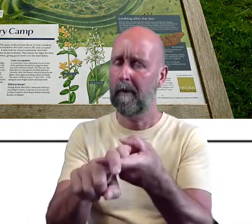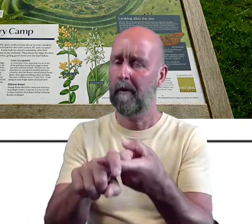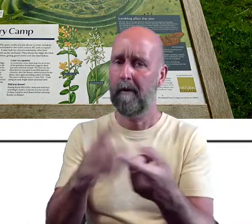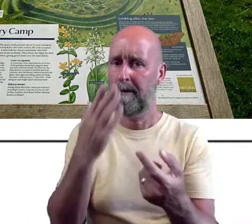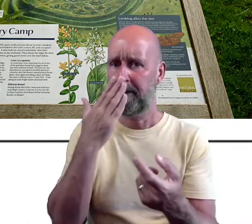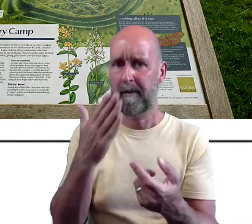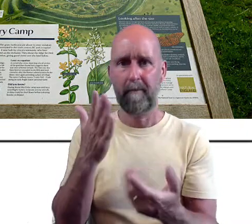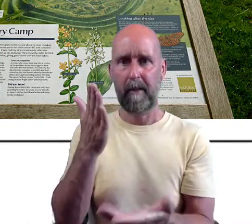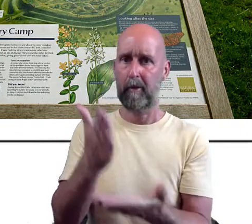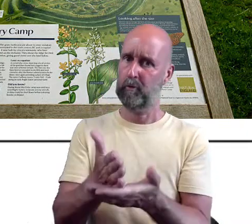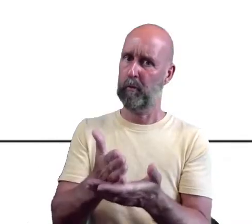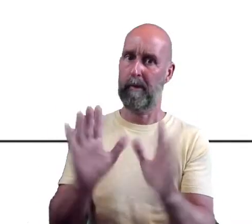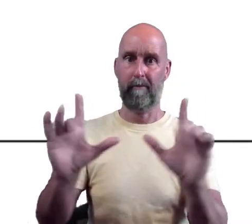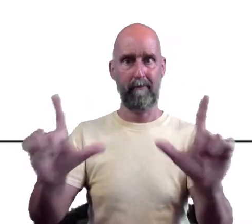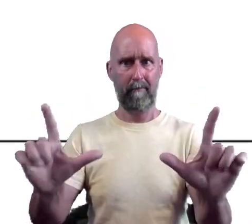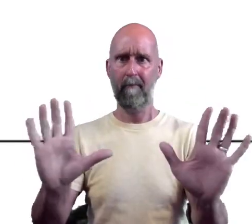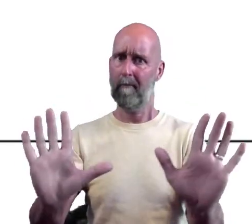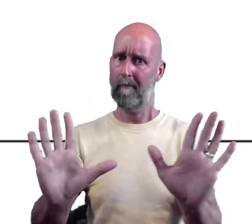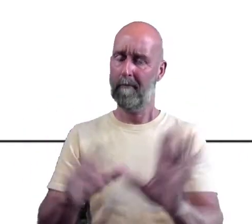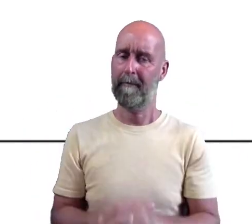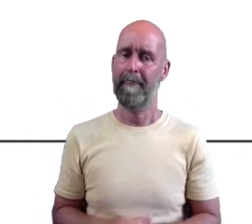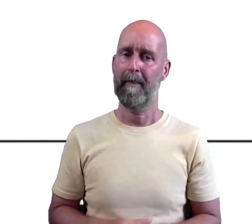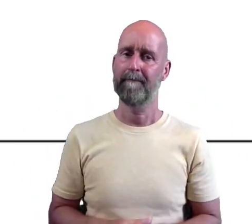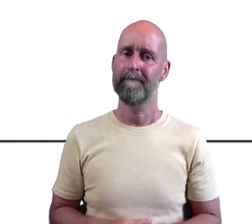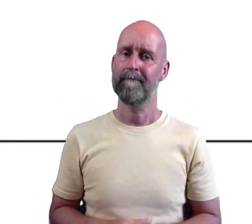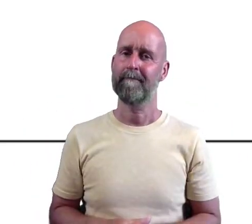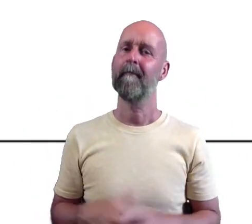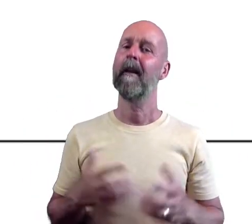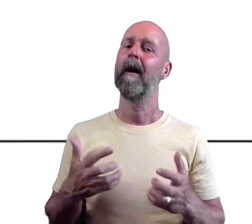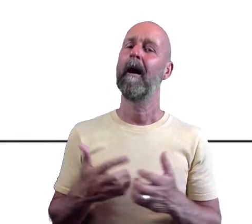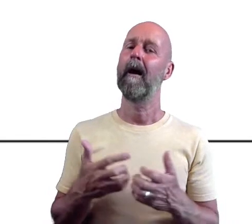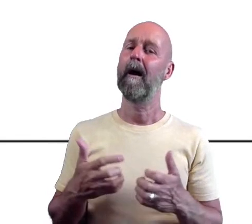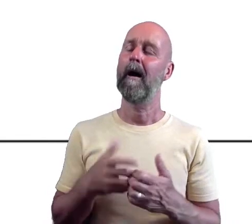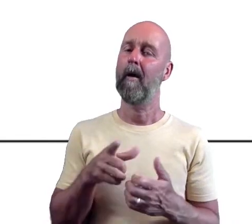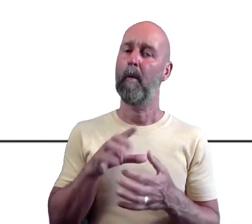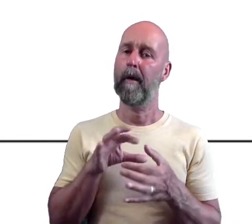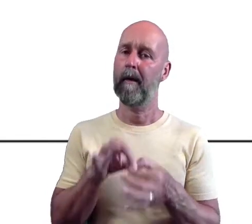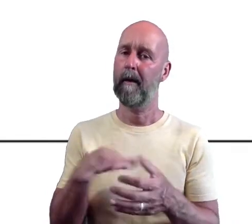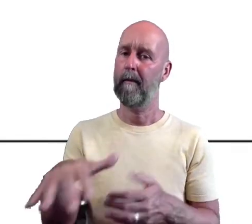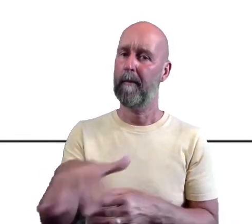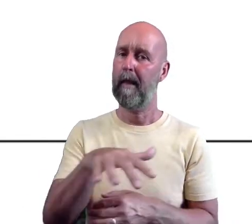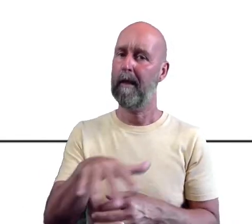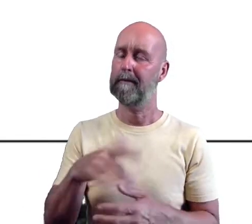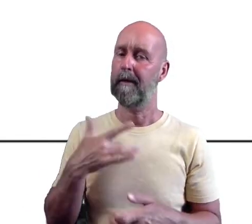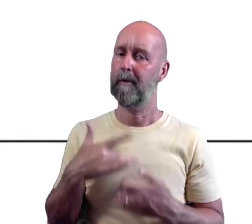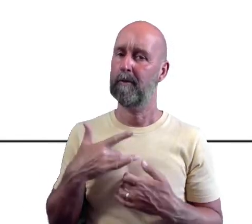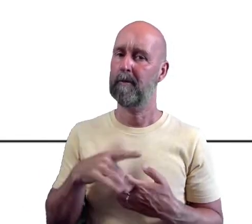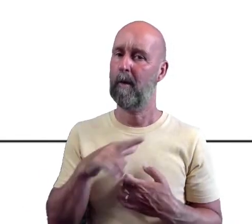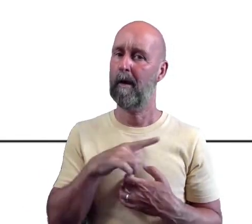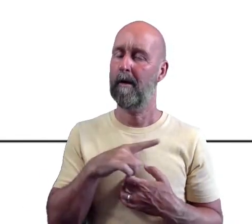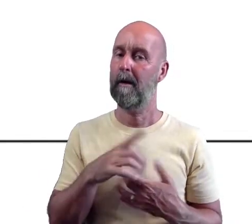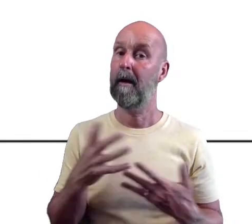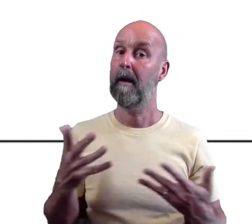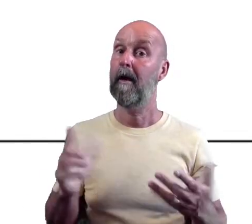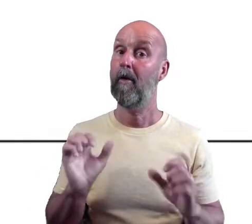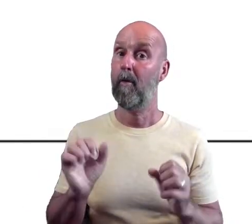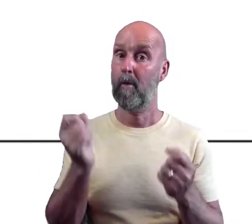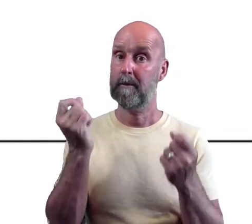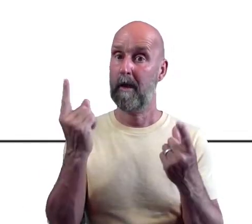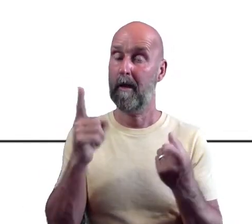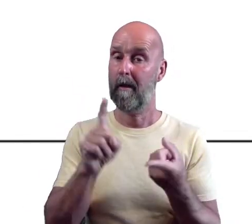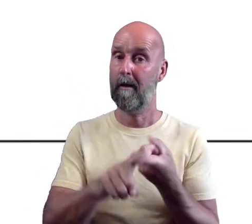to them. And one of the ways we can engage with place in an interesting way is therefore to play with these ideas of